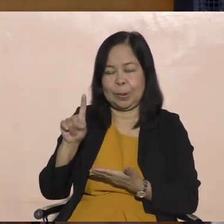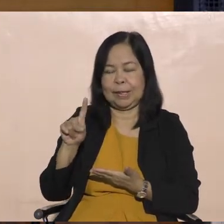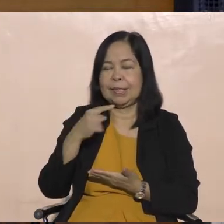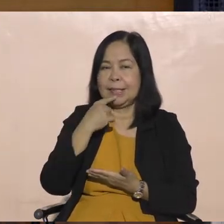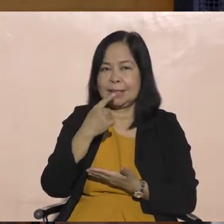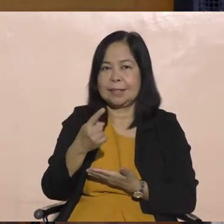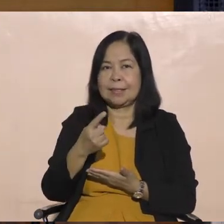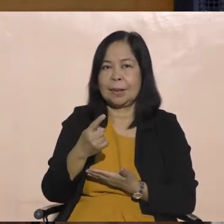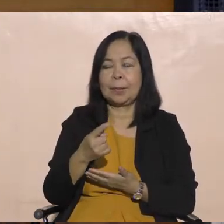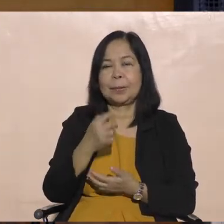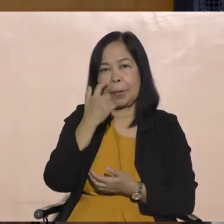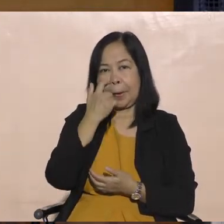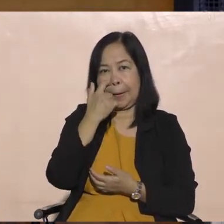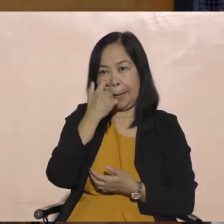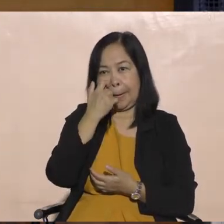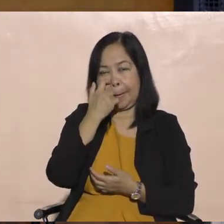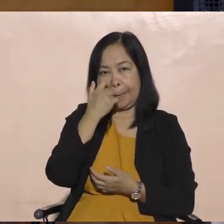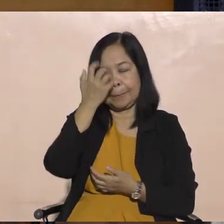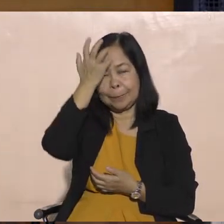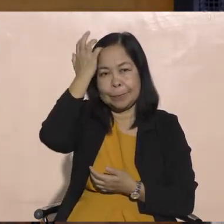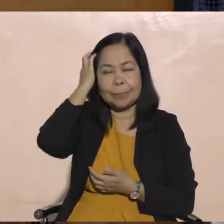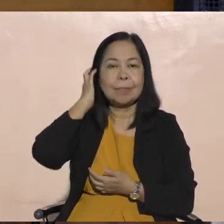mga kaigsoonan, ini gitawag na to nga